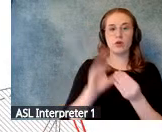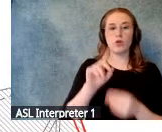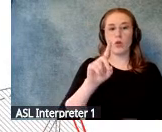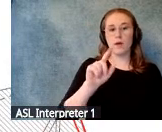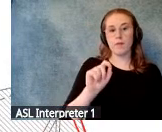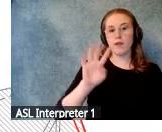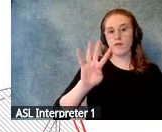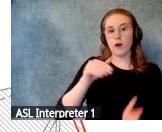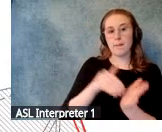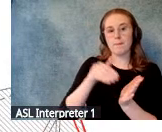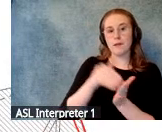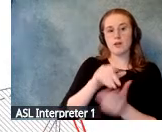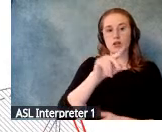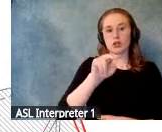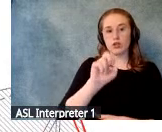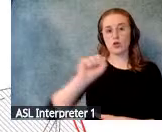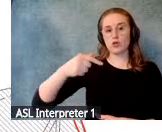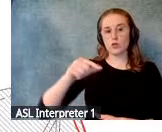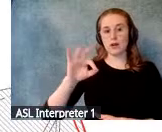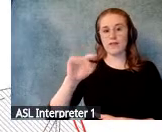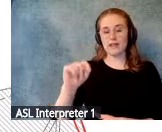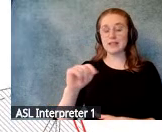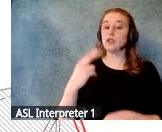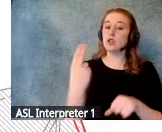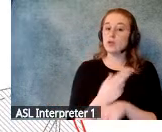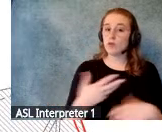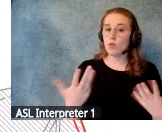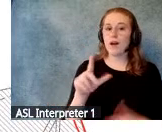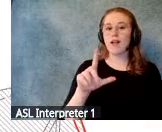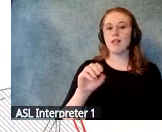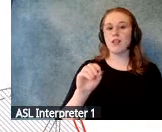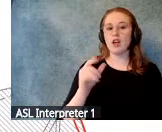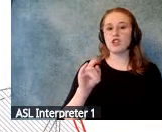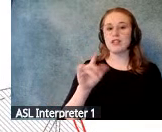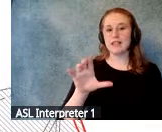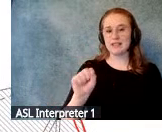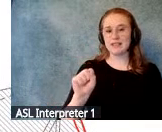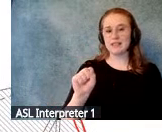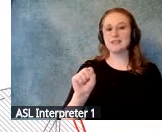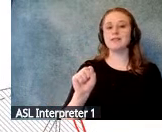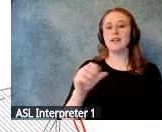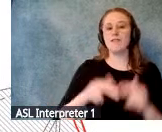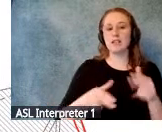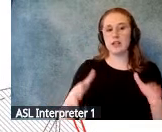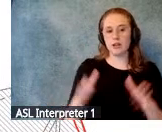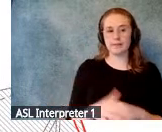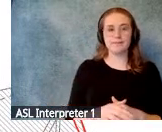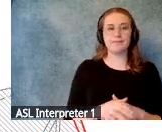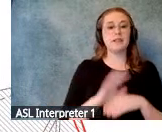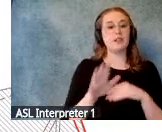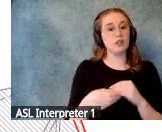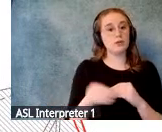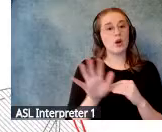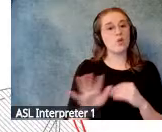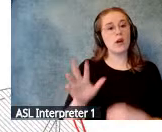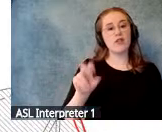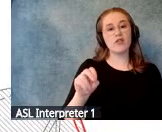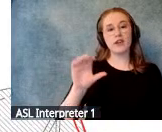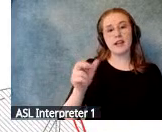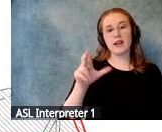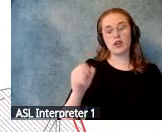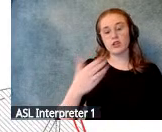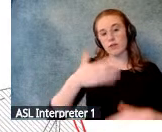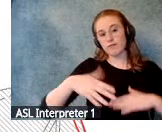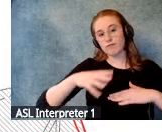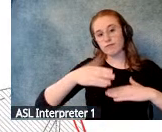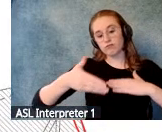million zoning square feet to be utilized as a logistics facility. In addition, approximately 30 acres along the waterfront would be